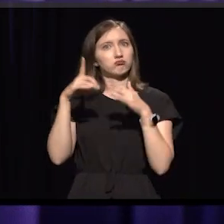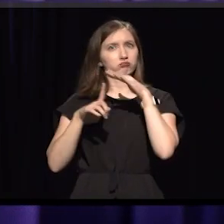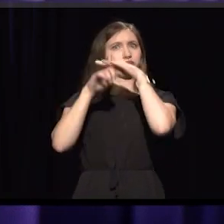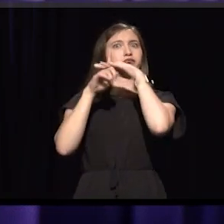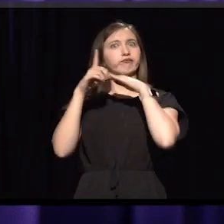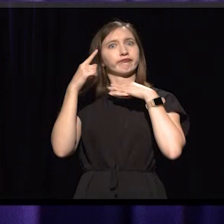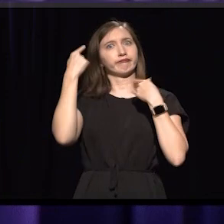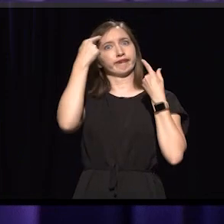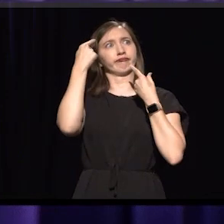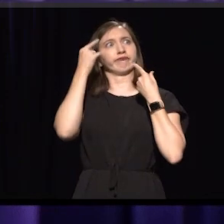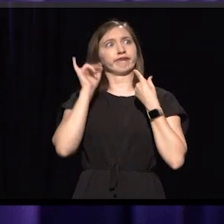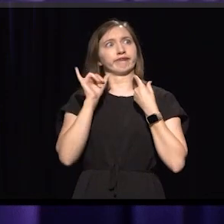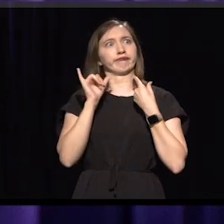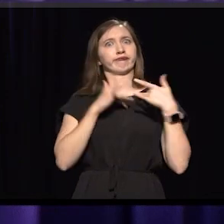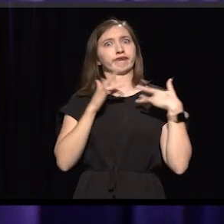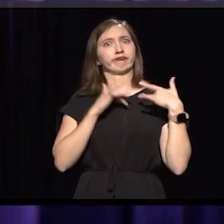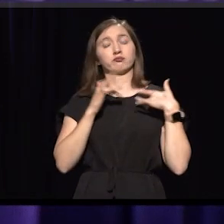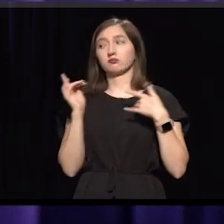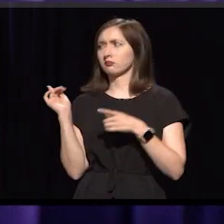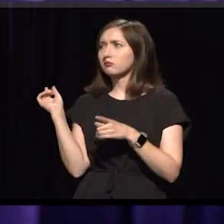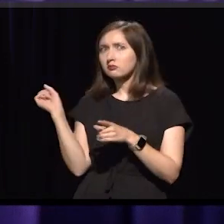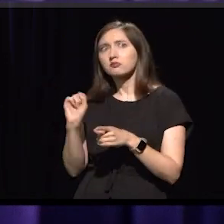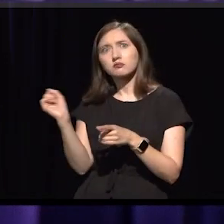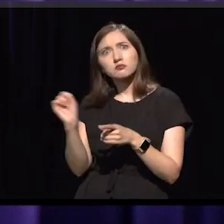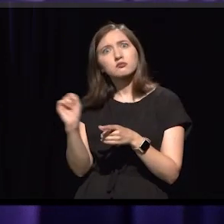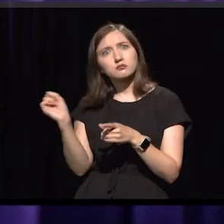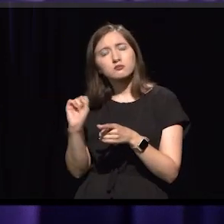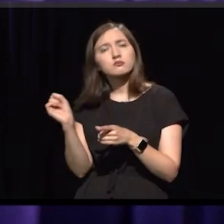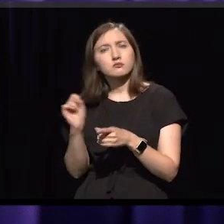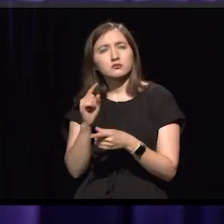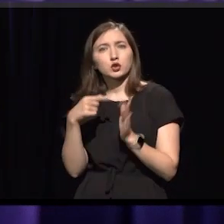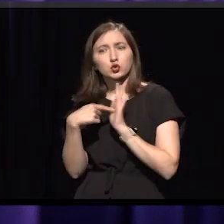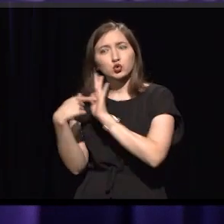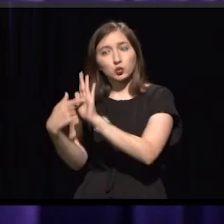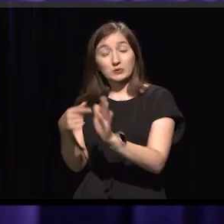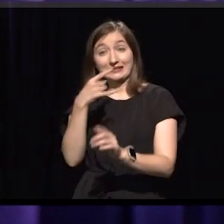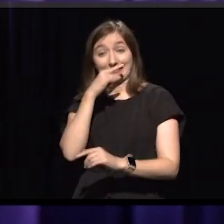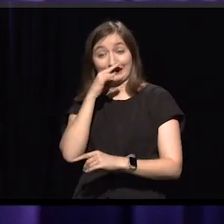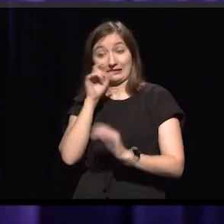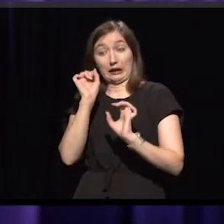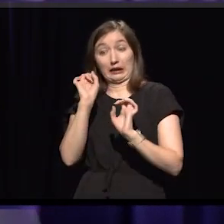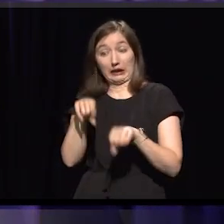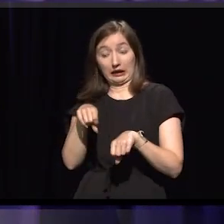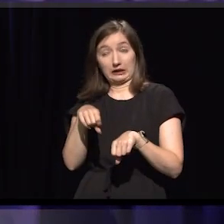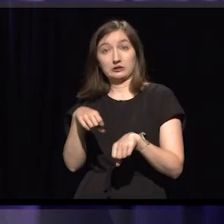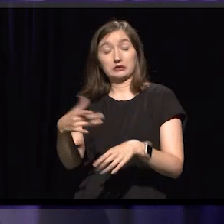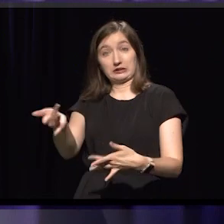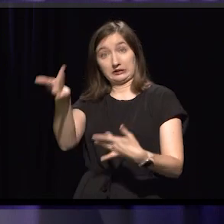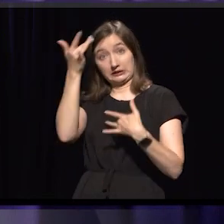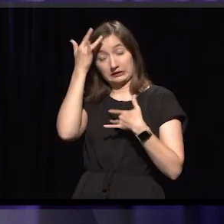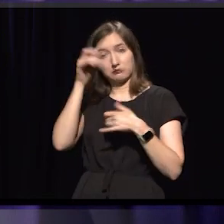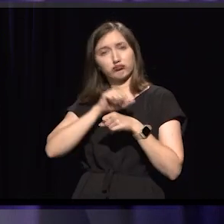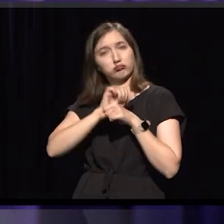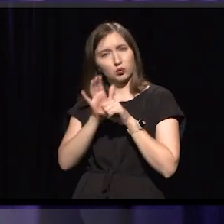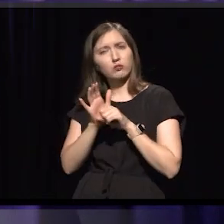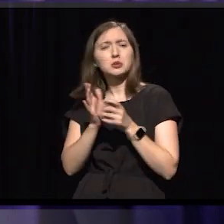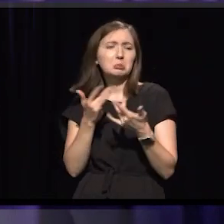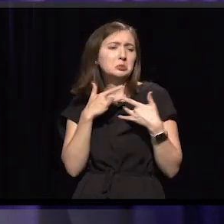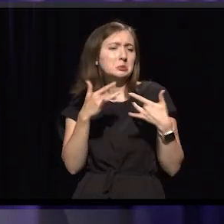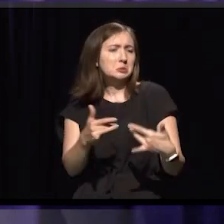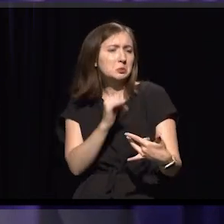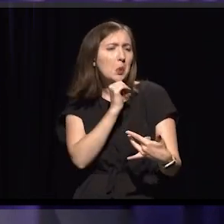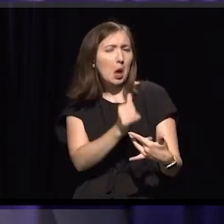does demonstrate that children can be infected. They're usually not, but they